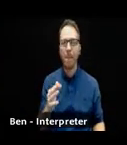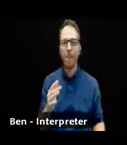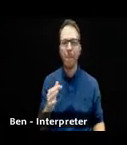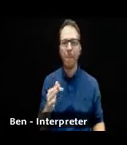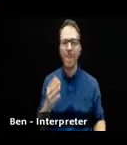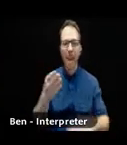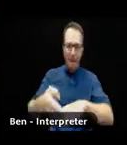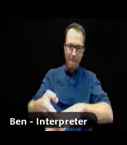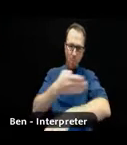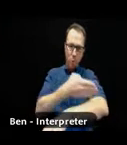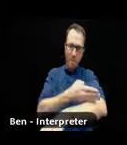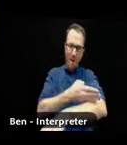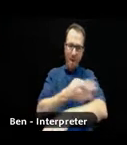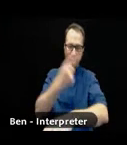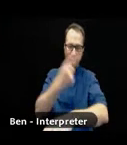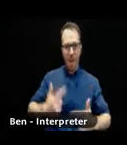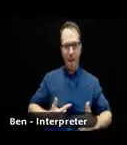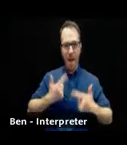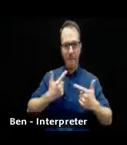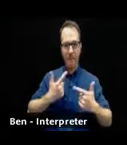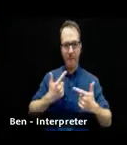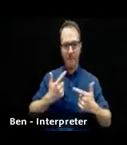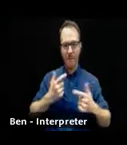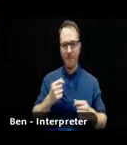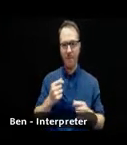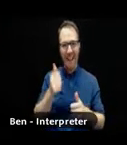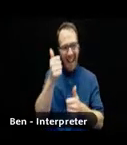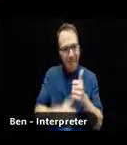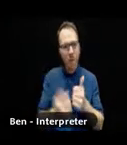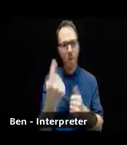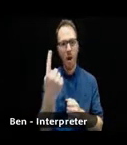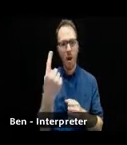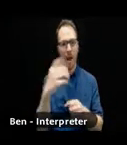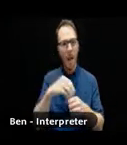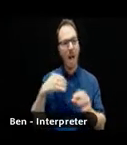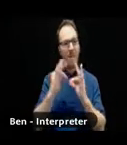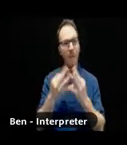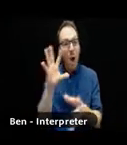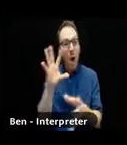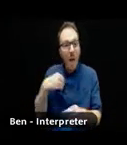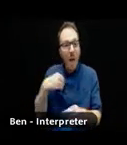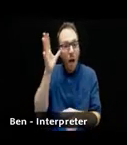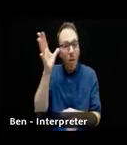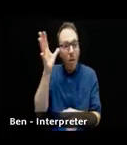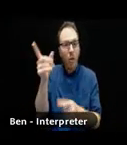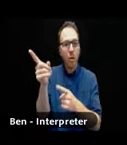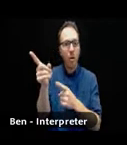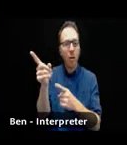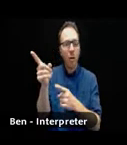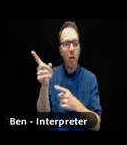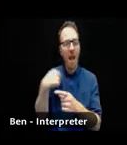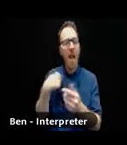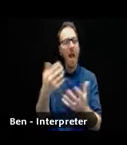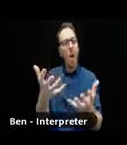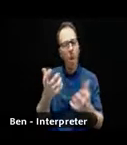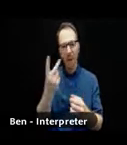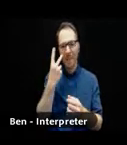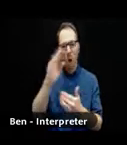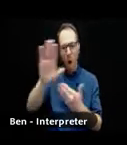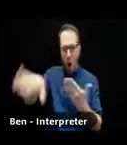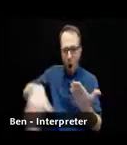improvement in the life of everyone in my family, including my father, and that I would want to see all of